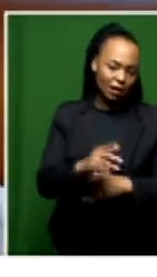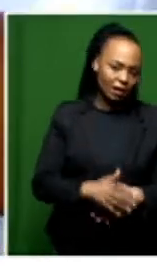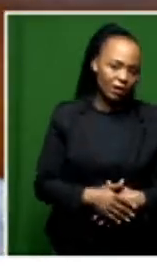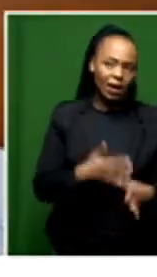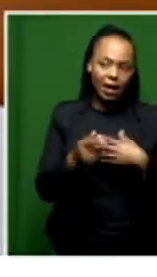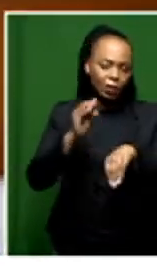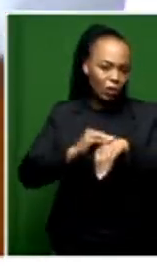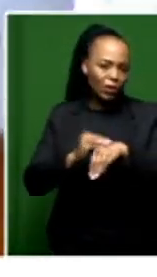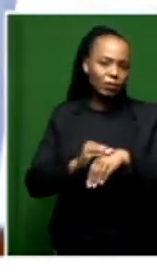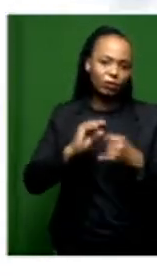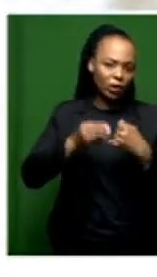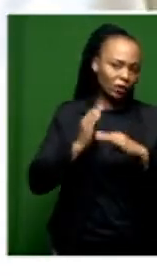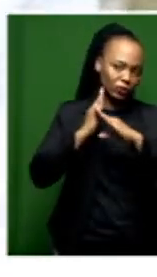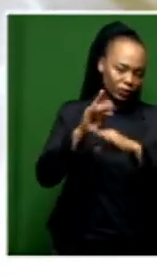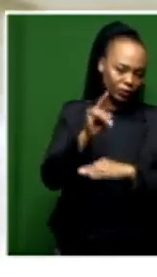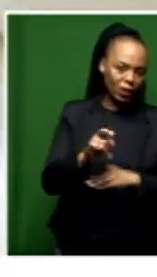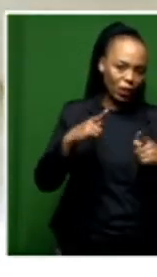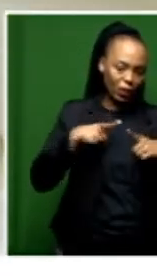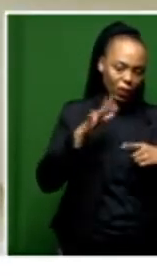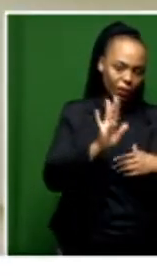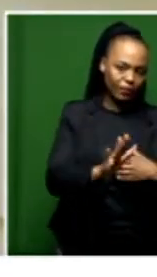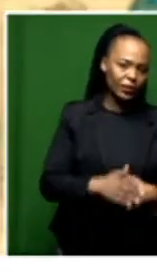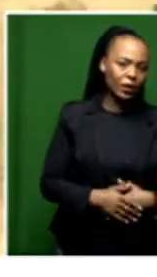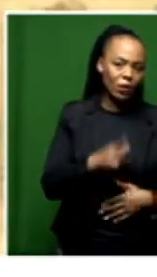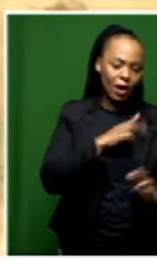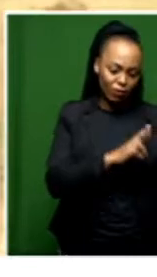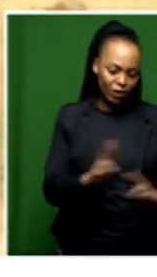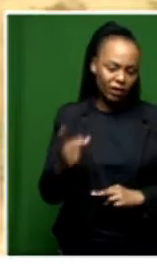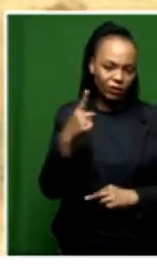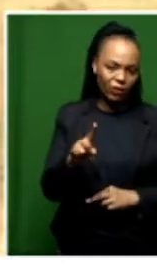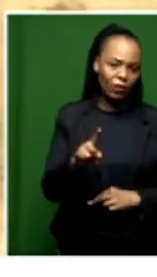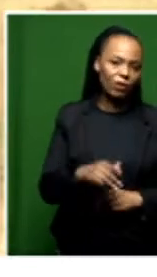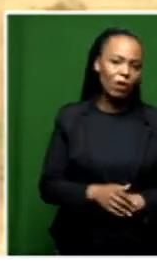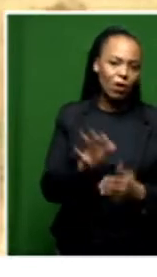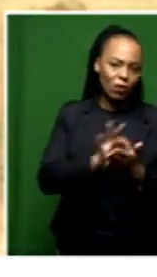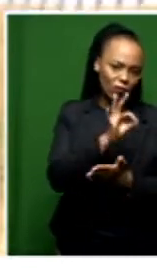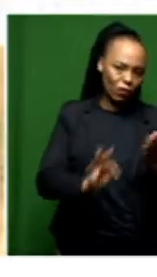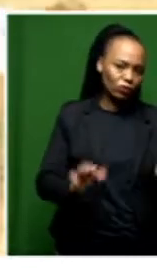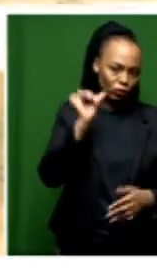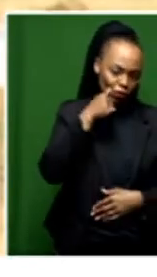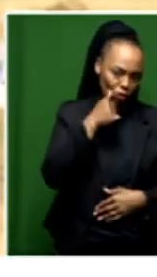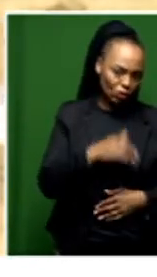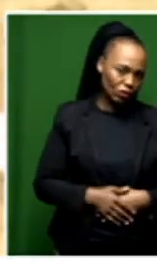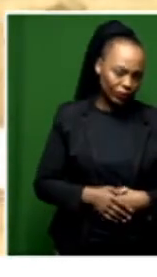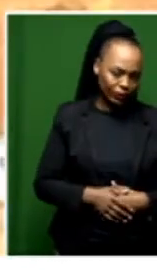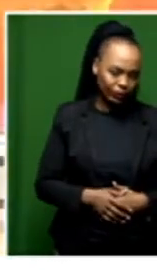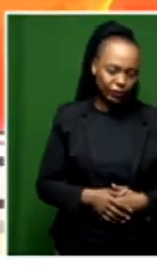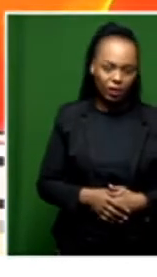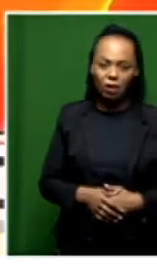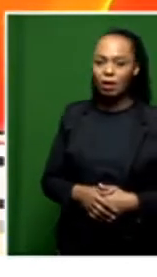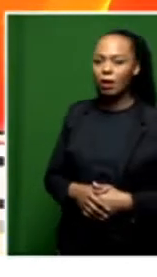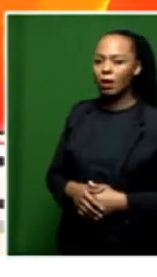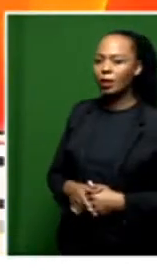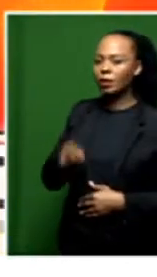are hoping that that does not happen as well, because we are getting ready for the big day of voting tomorrow morning. So what sort